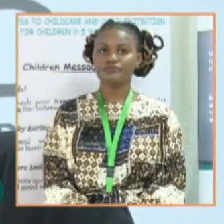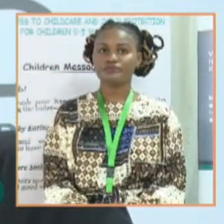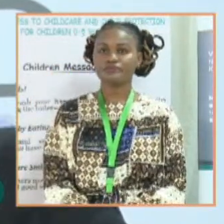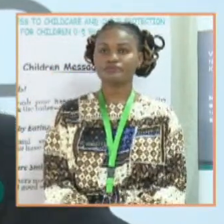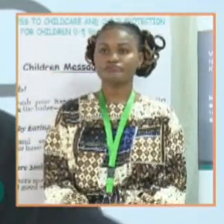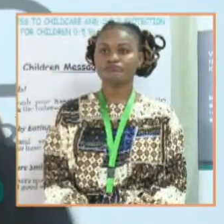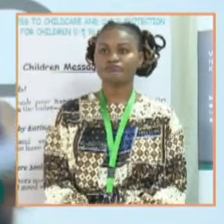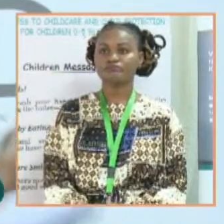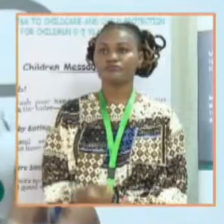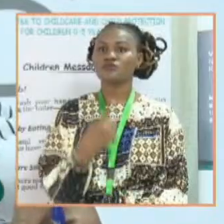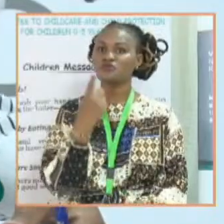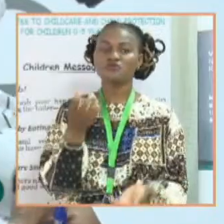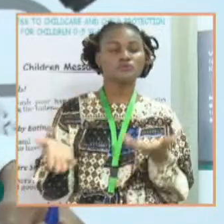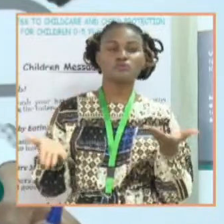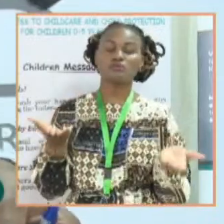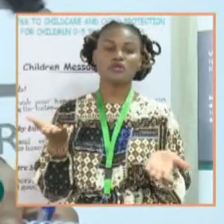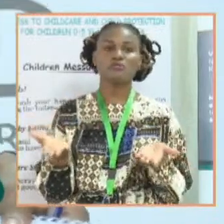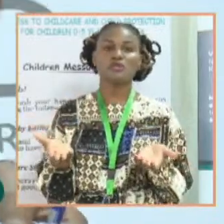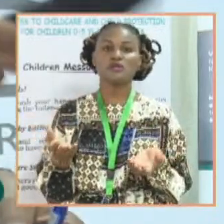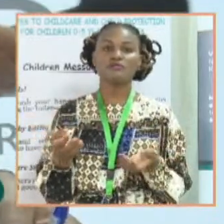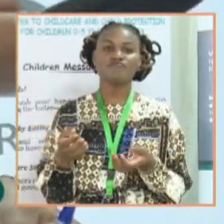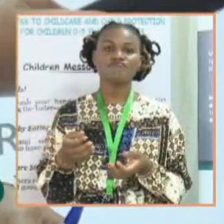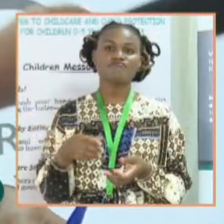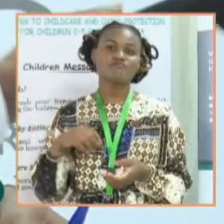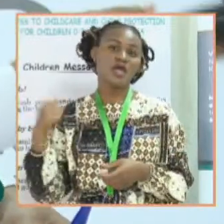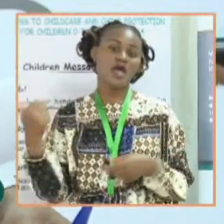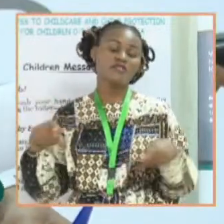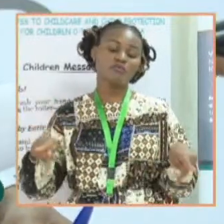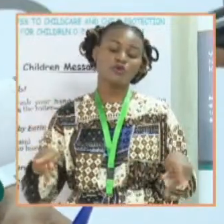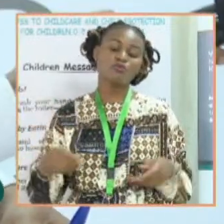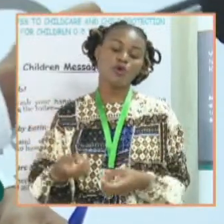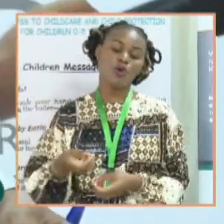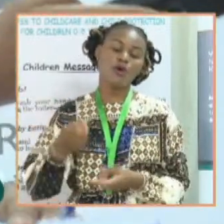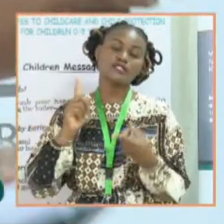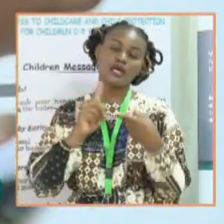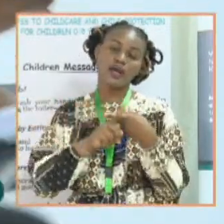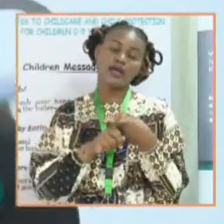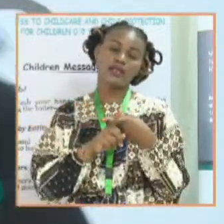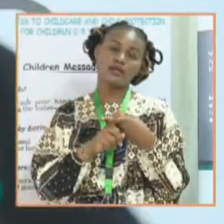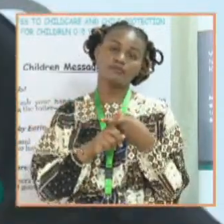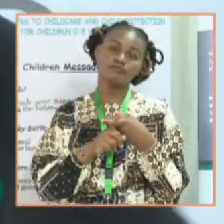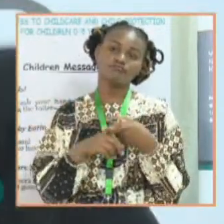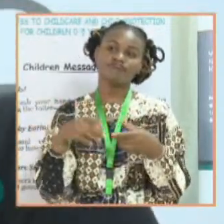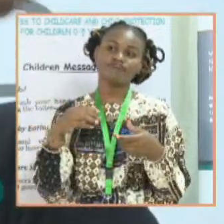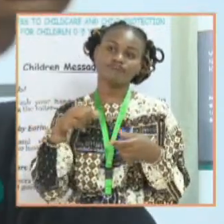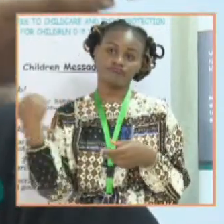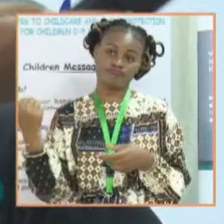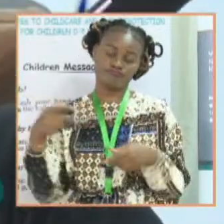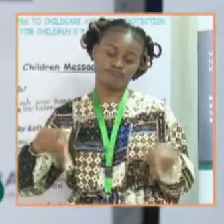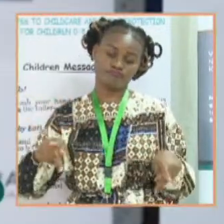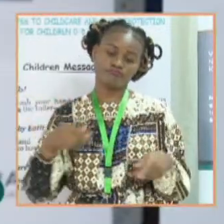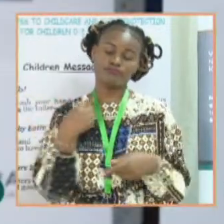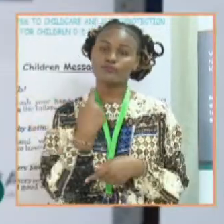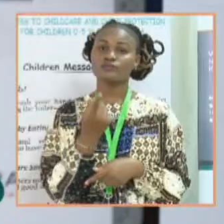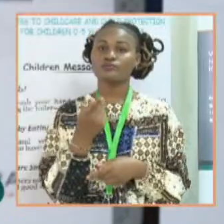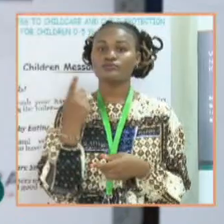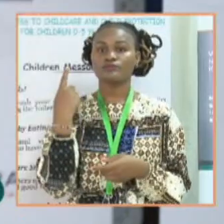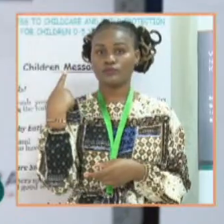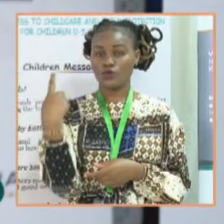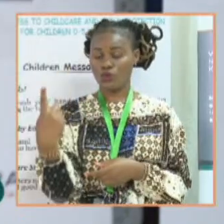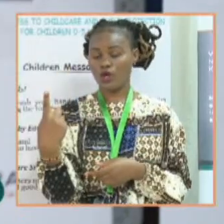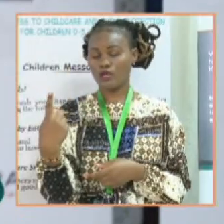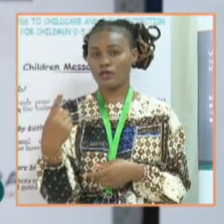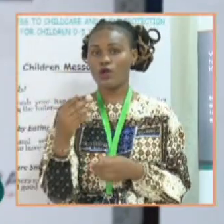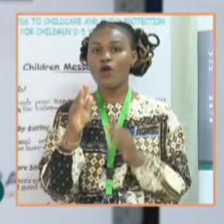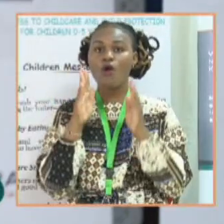Yeah, so maybe my colleagues will also add. Okay, thank you so much. Number one, our focus